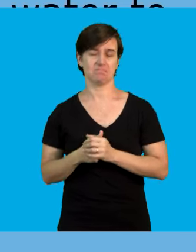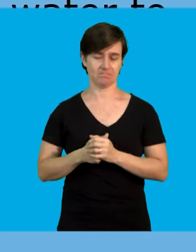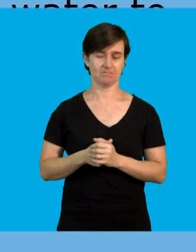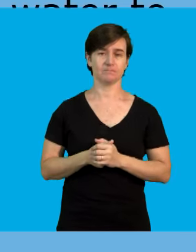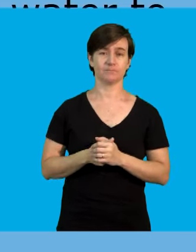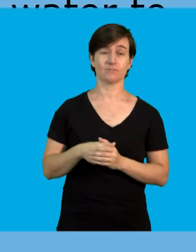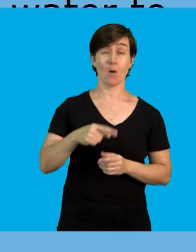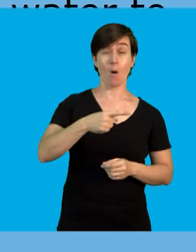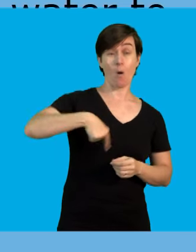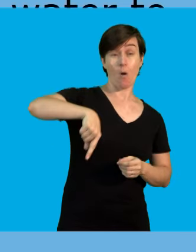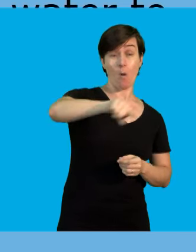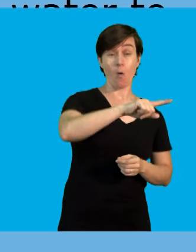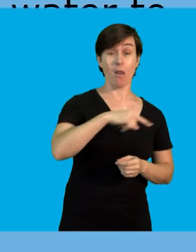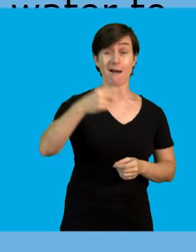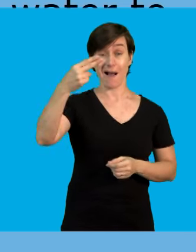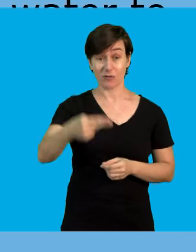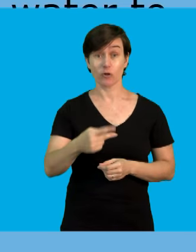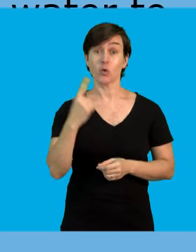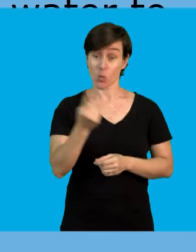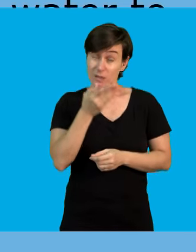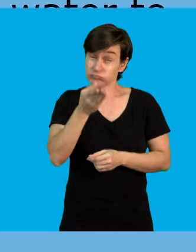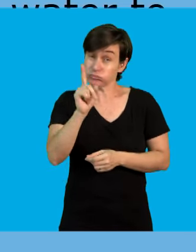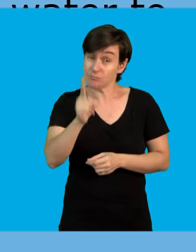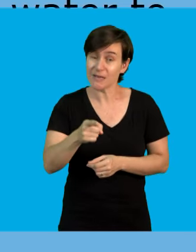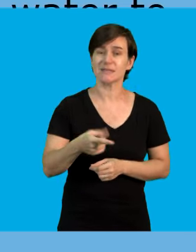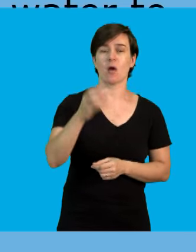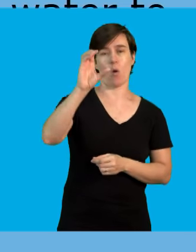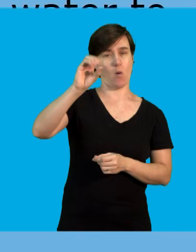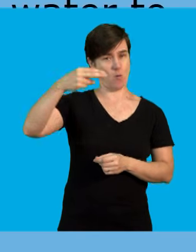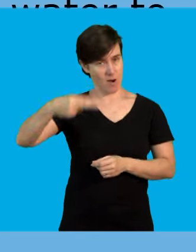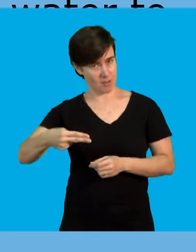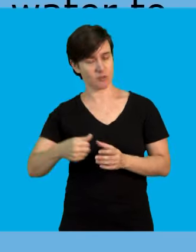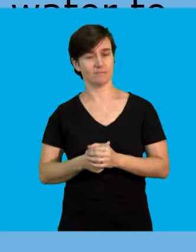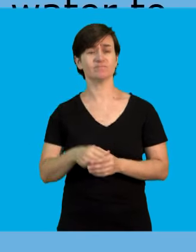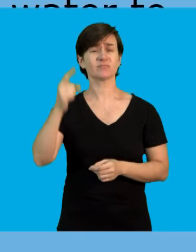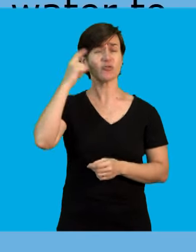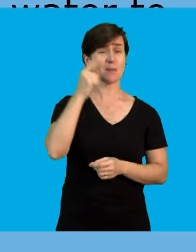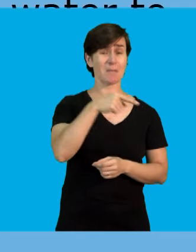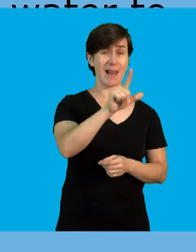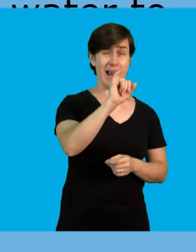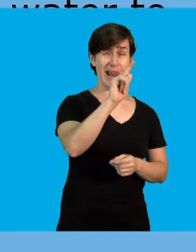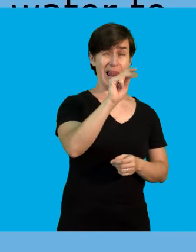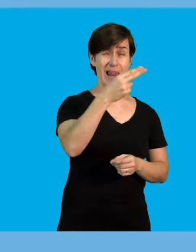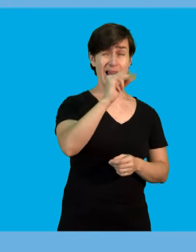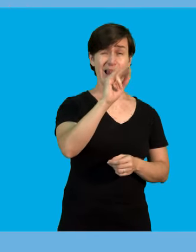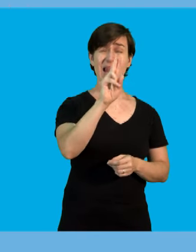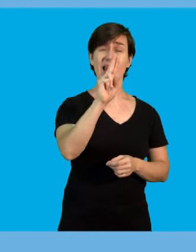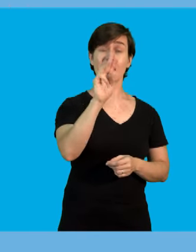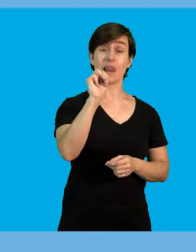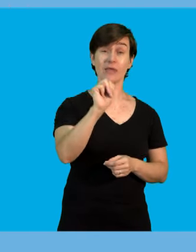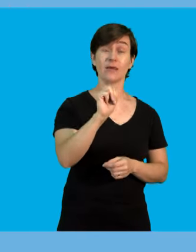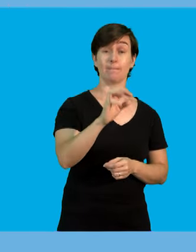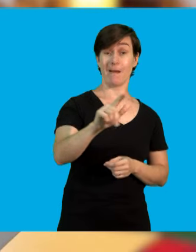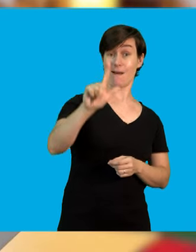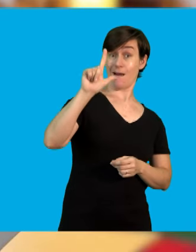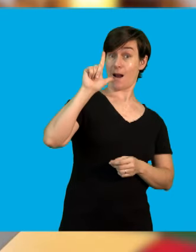said, all the hydroxides, they have the OH, as you can see there. Remember that the lithium has a chemical symbol of